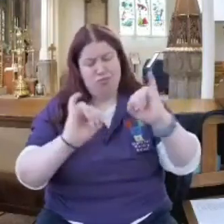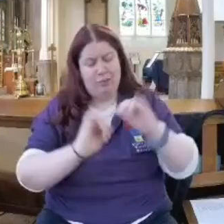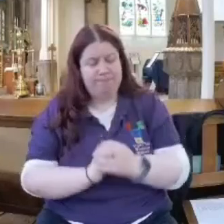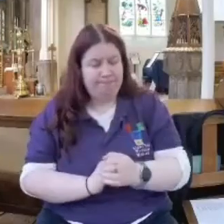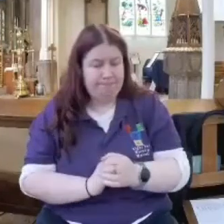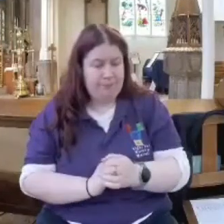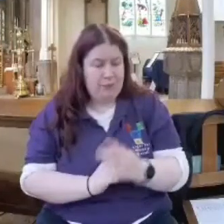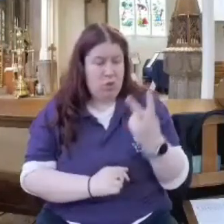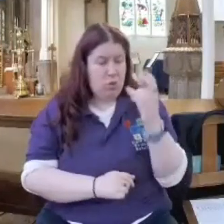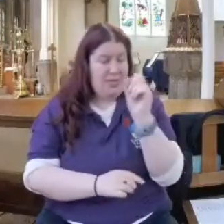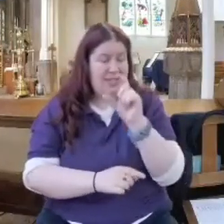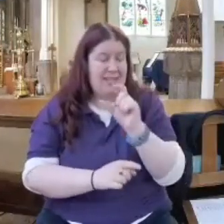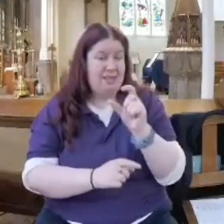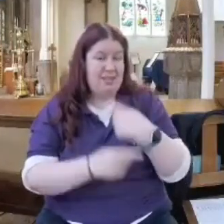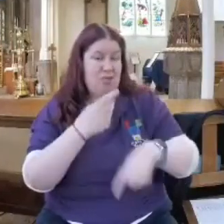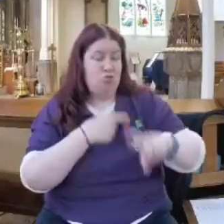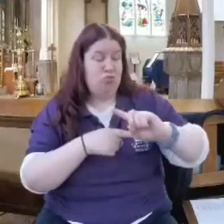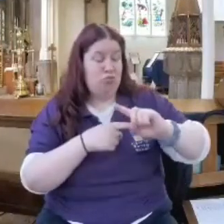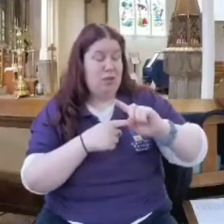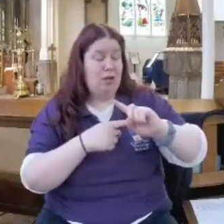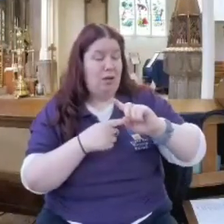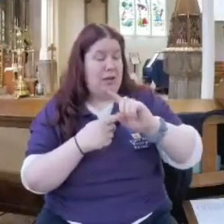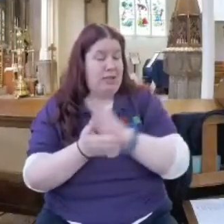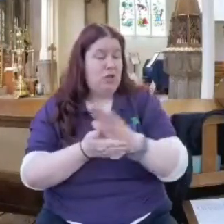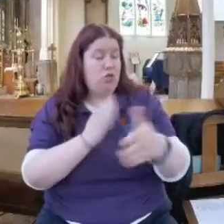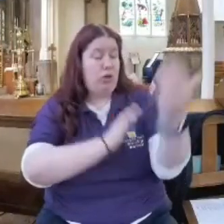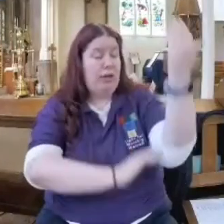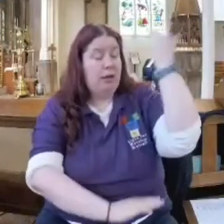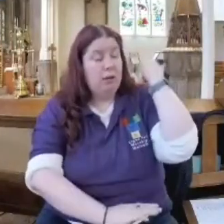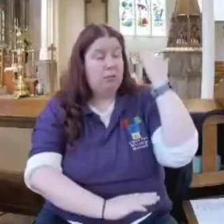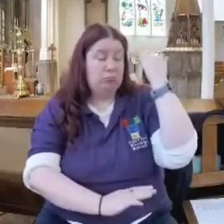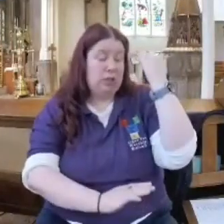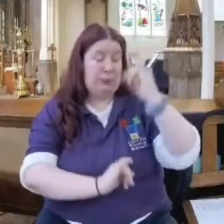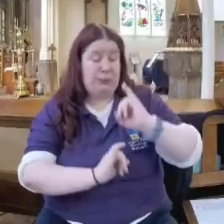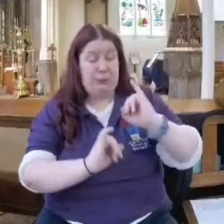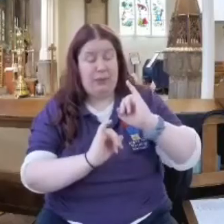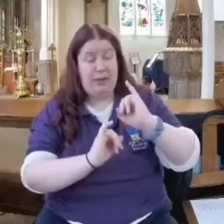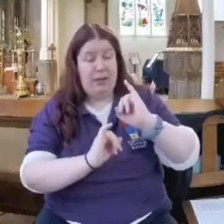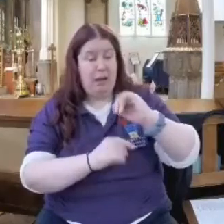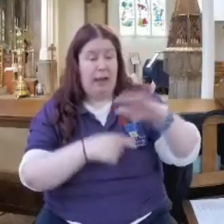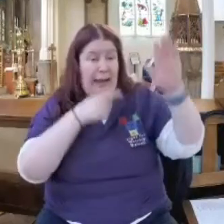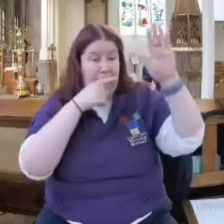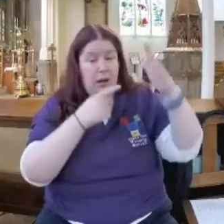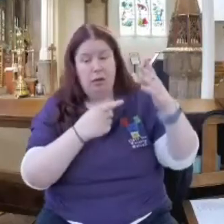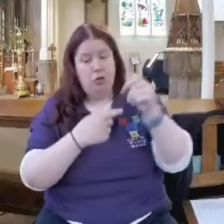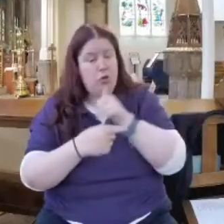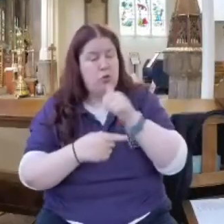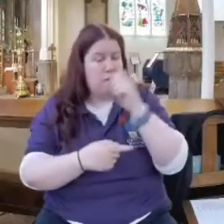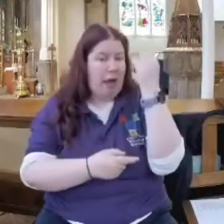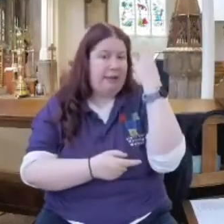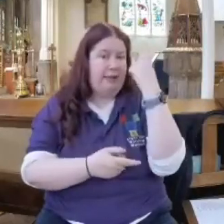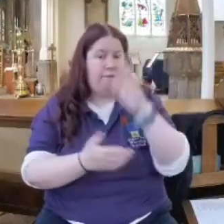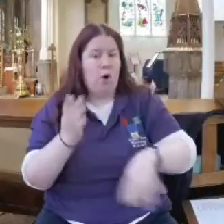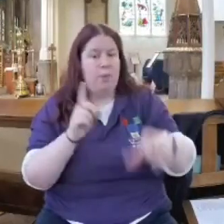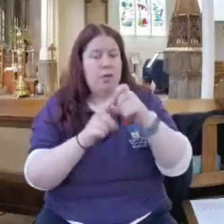20th century history is marked by atheistic leaders. Adolf Hitler used ideas from Darwin to